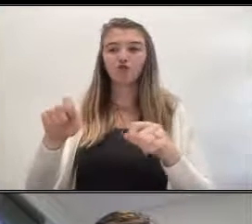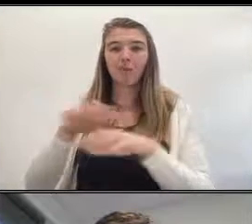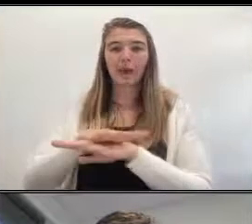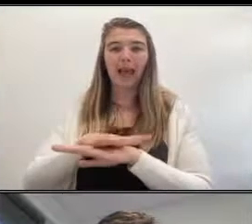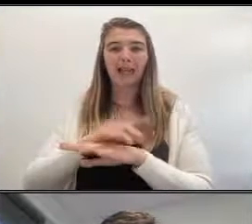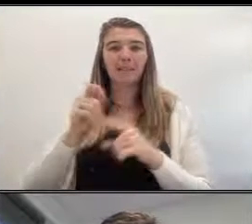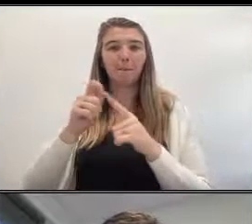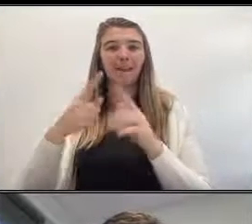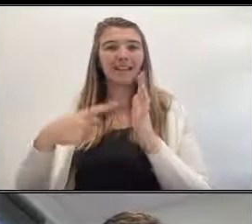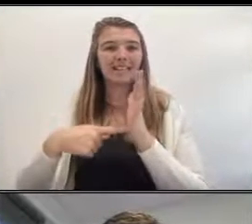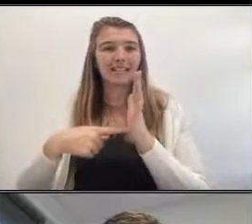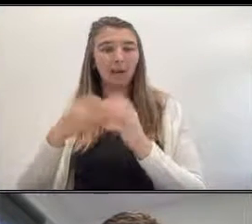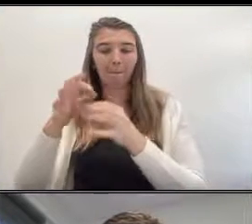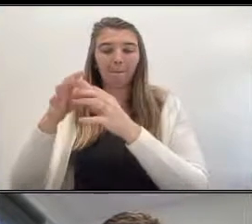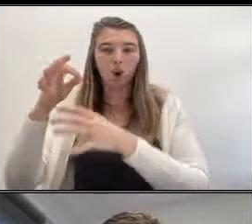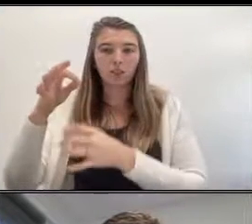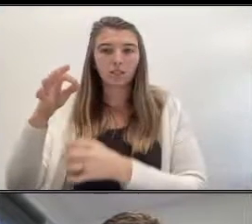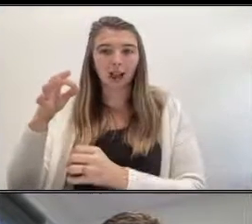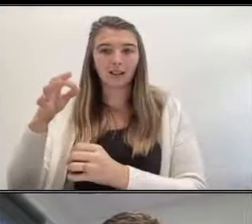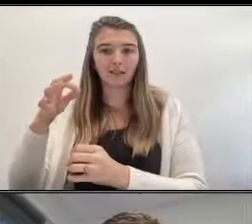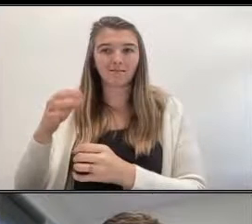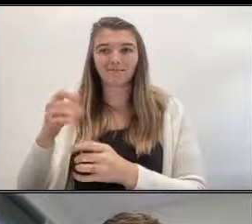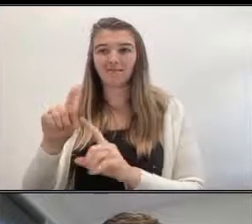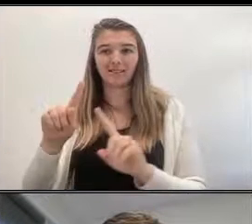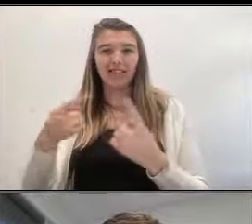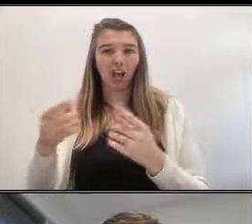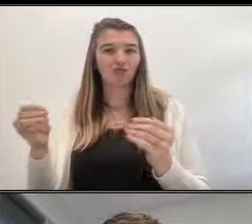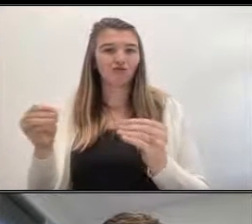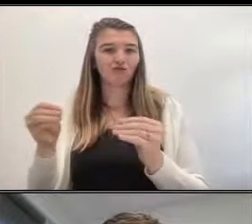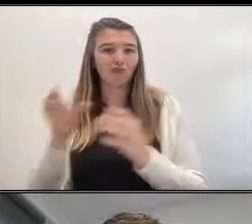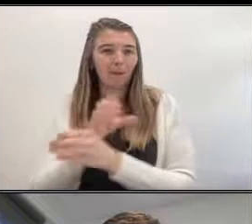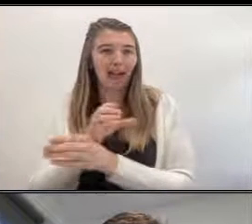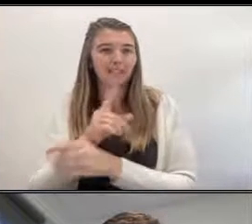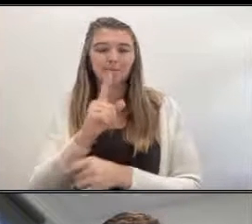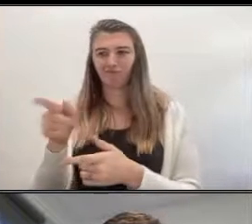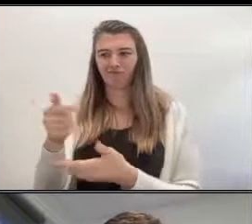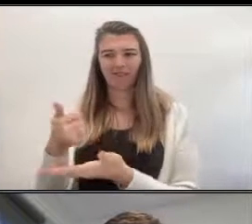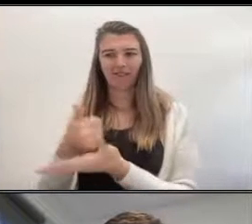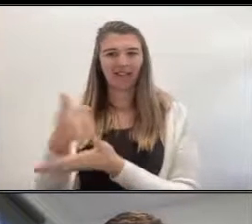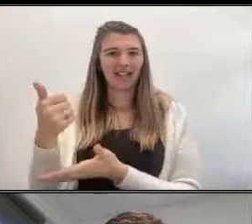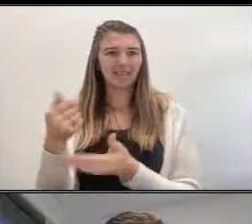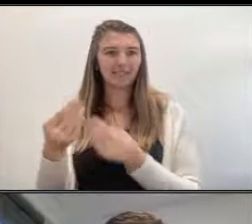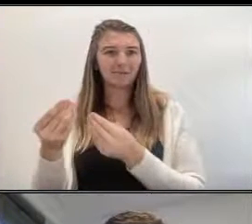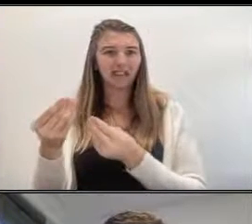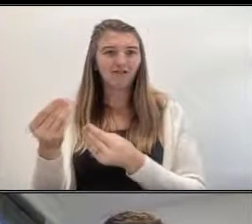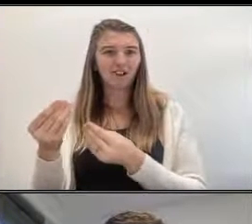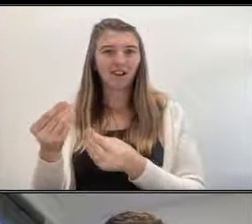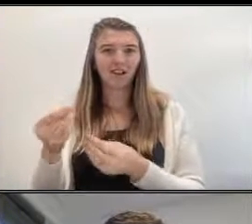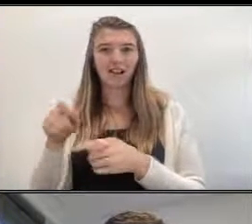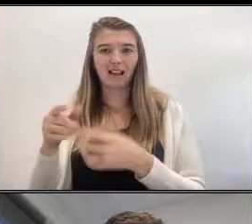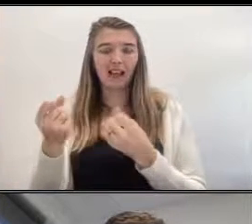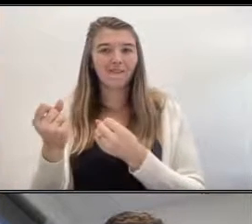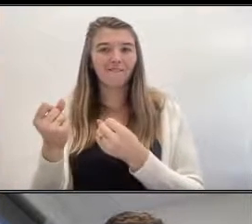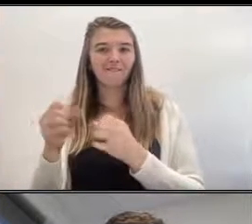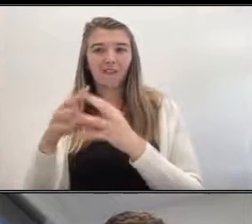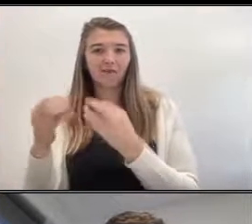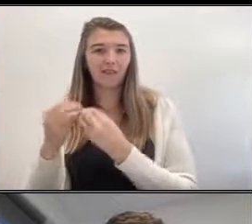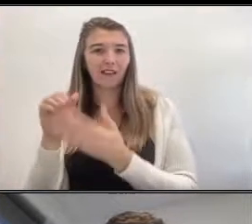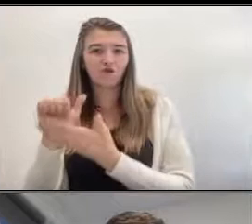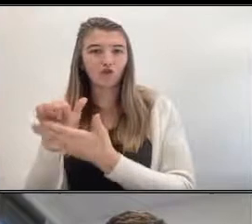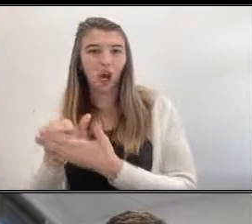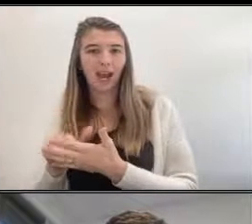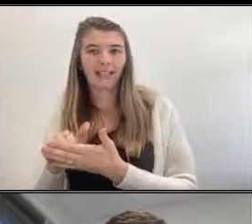biodegradable plastic, because PET bottles are great material. You know, all the properties that they have are amazing,